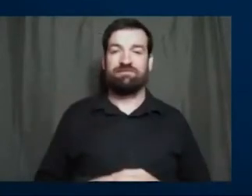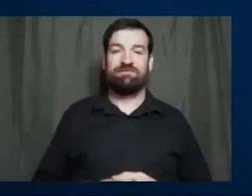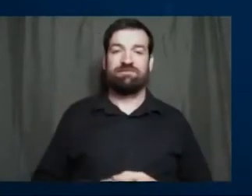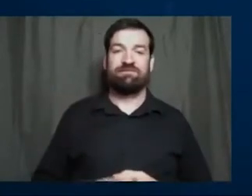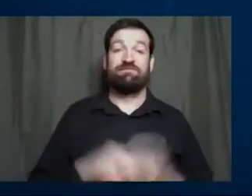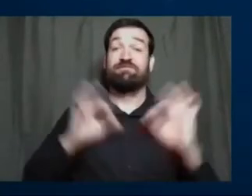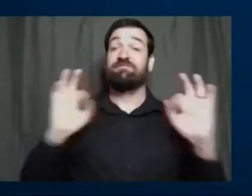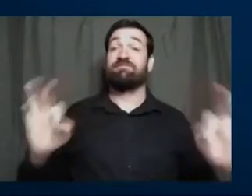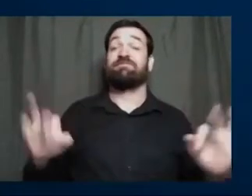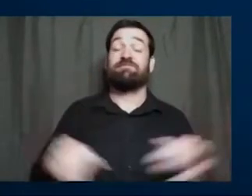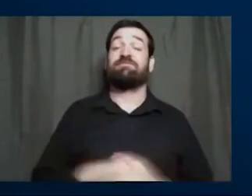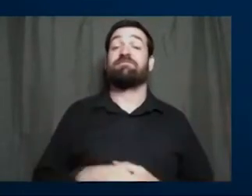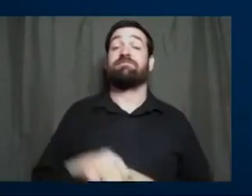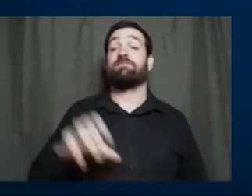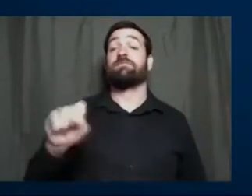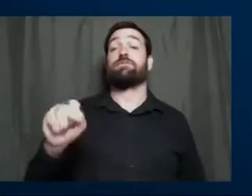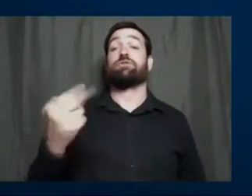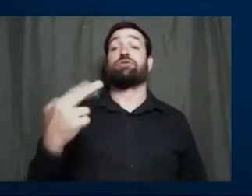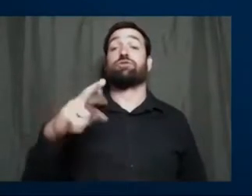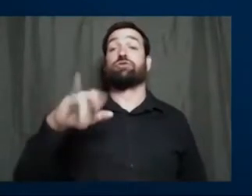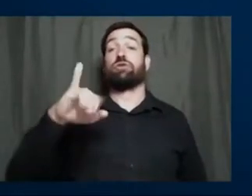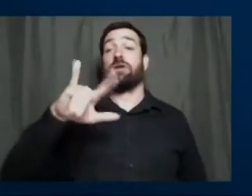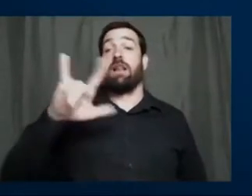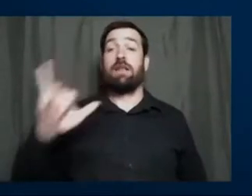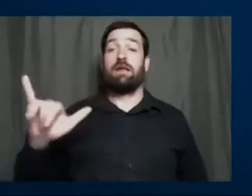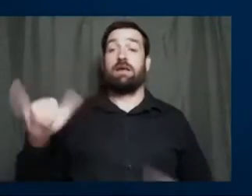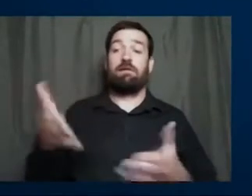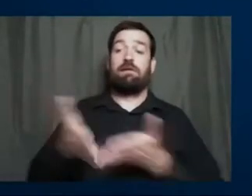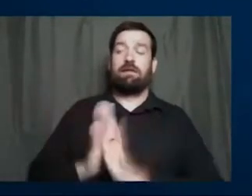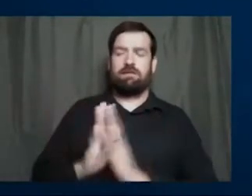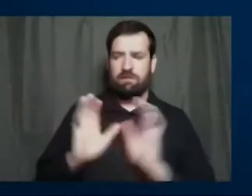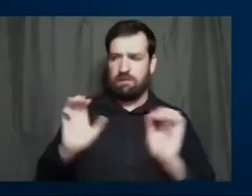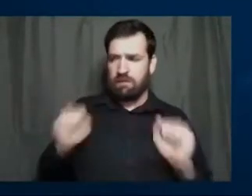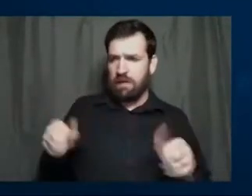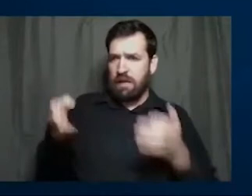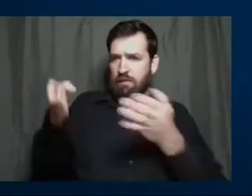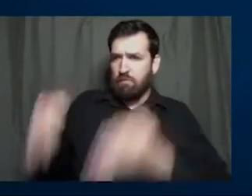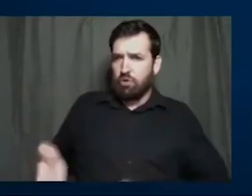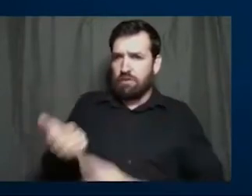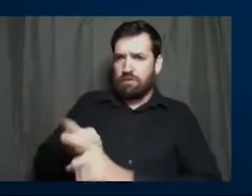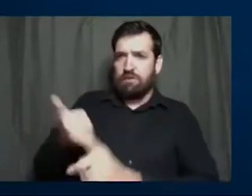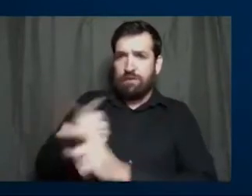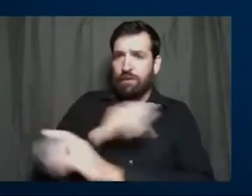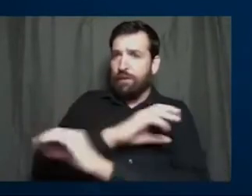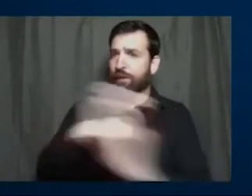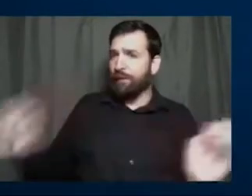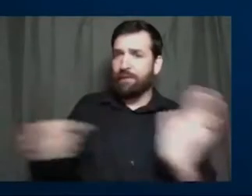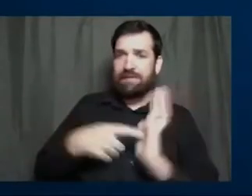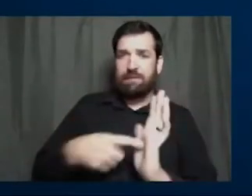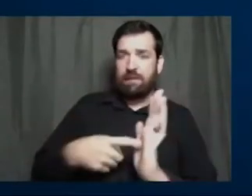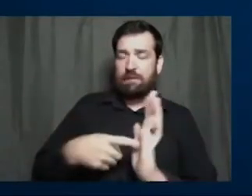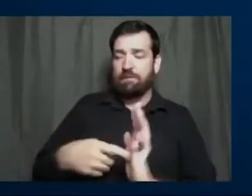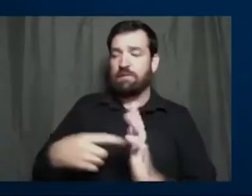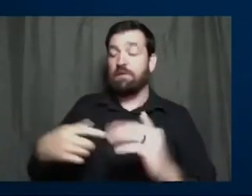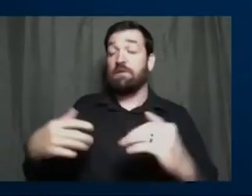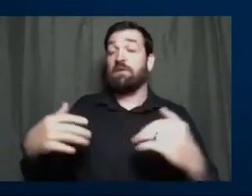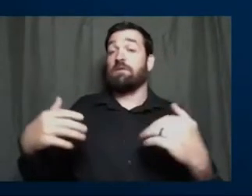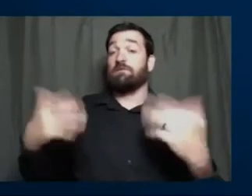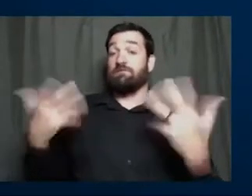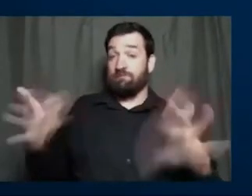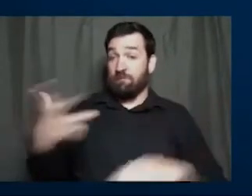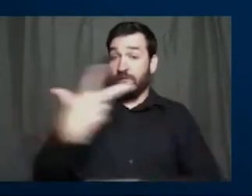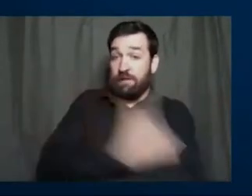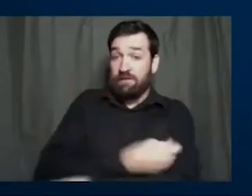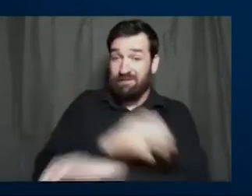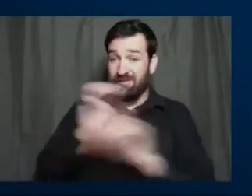Shirley asks, can a vaccinated person who is unsymptomatic with COVID or Delta spread it to another